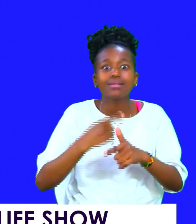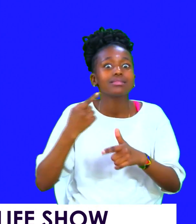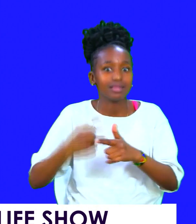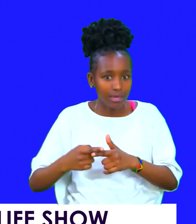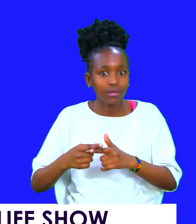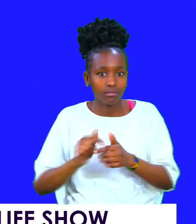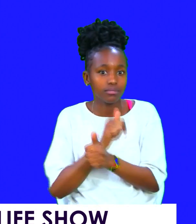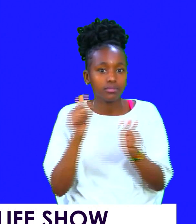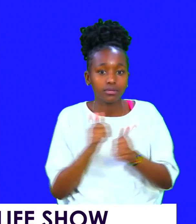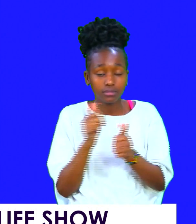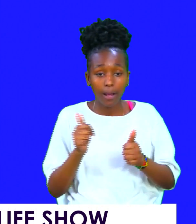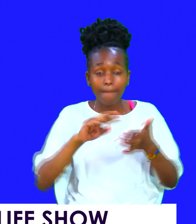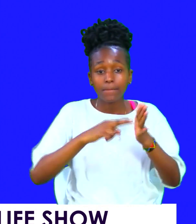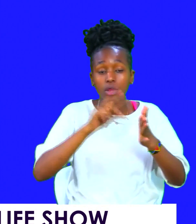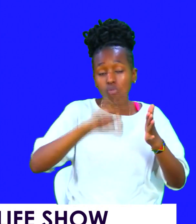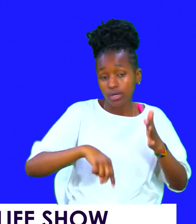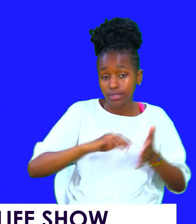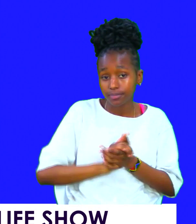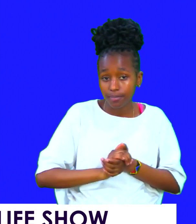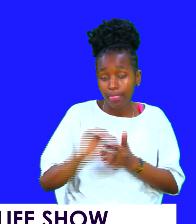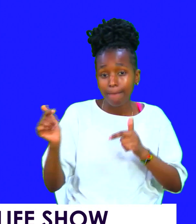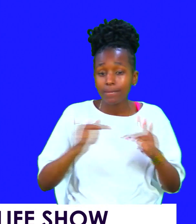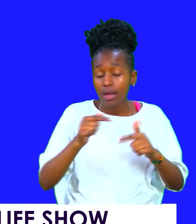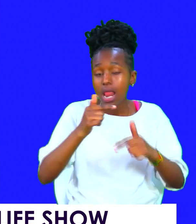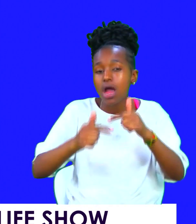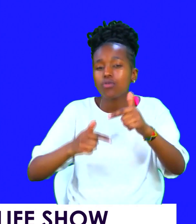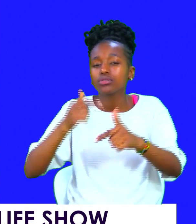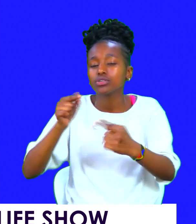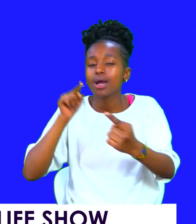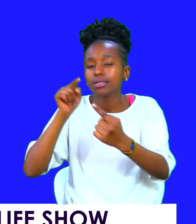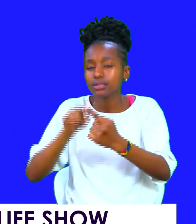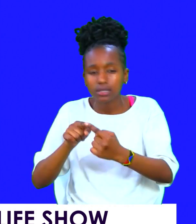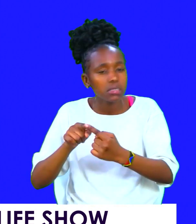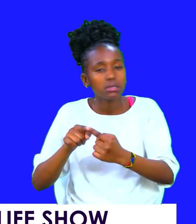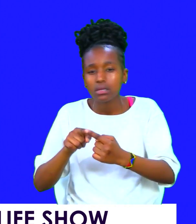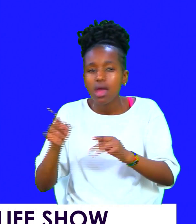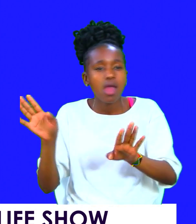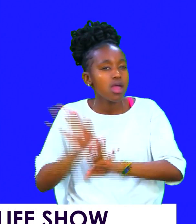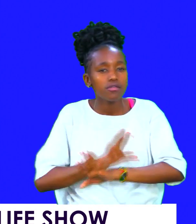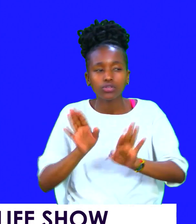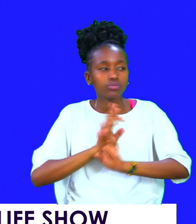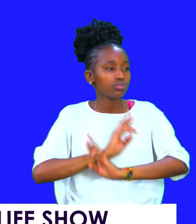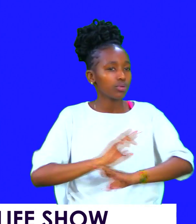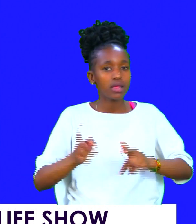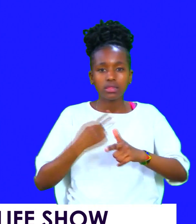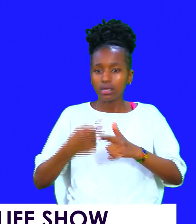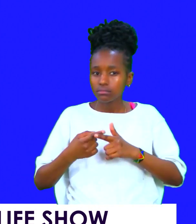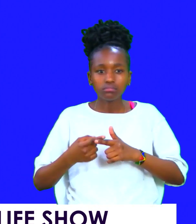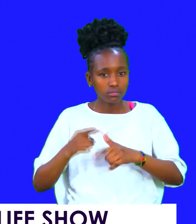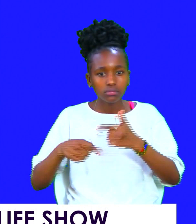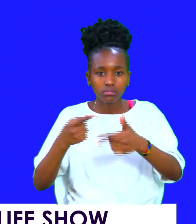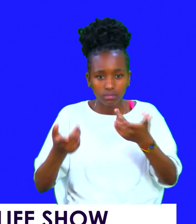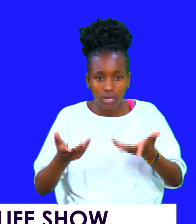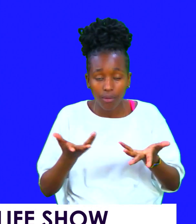battles. You may find yourself in Afghanistan and you come out of Afghanistan, but you've lost the